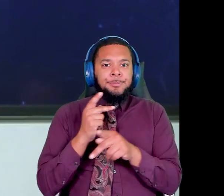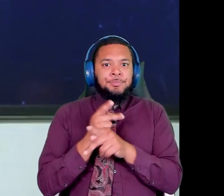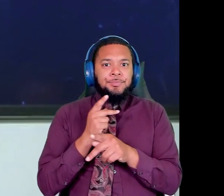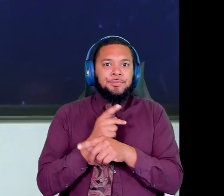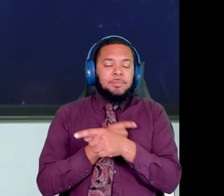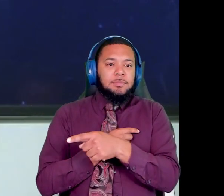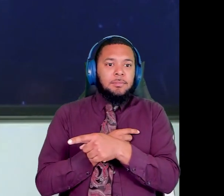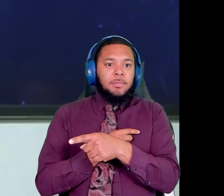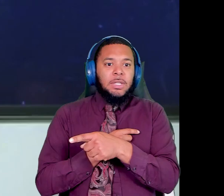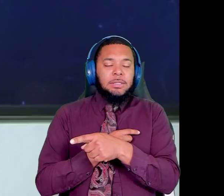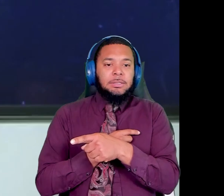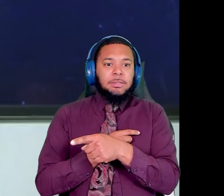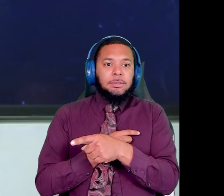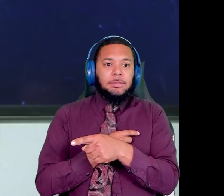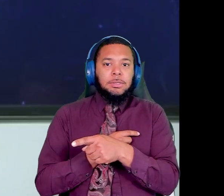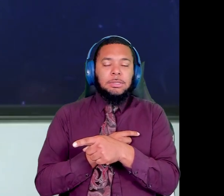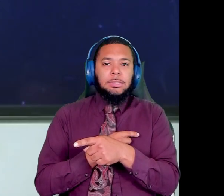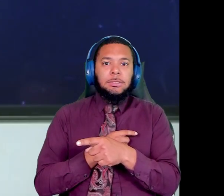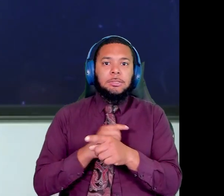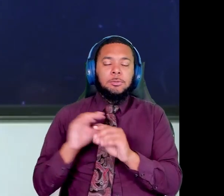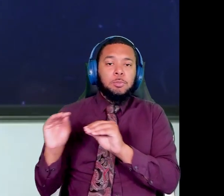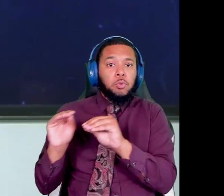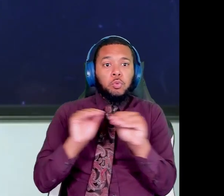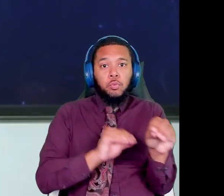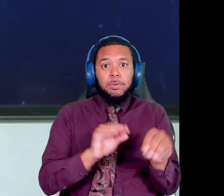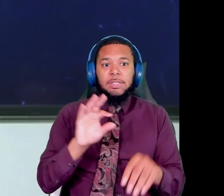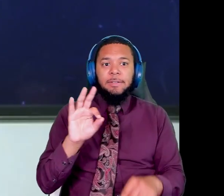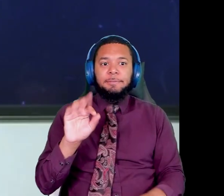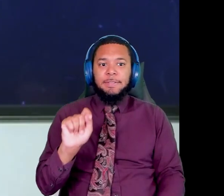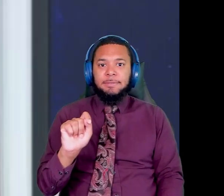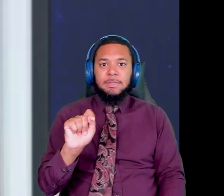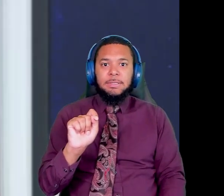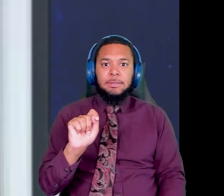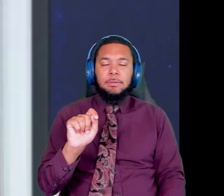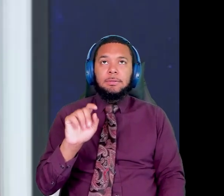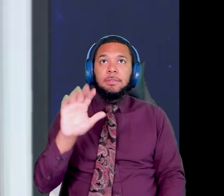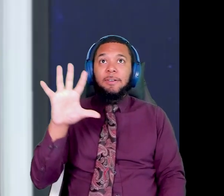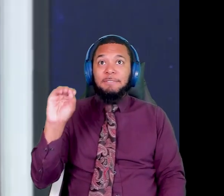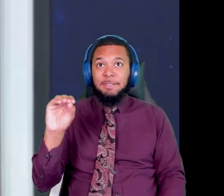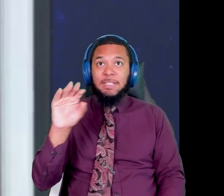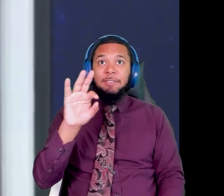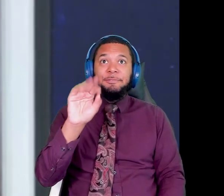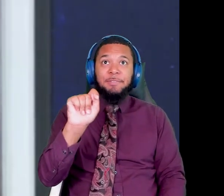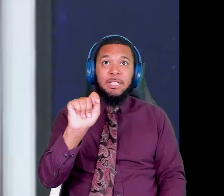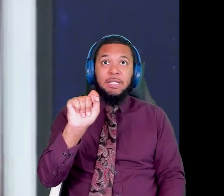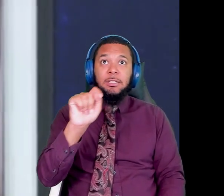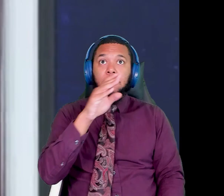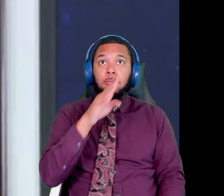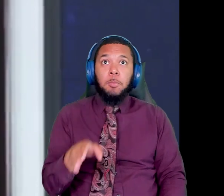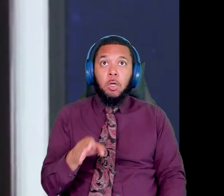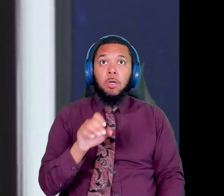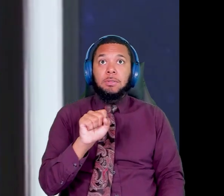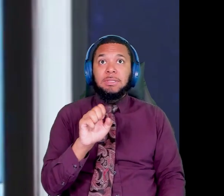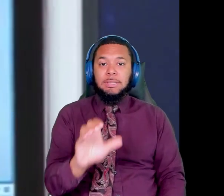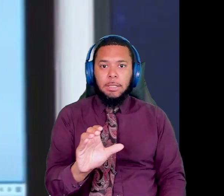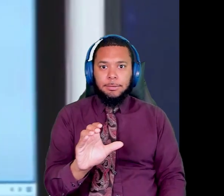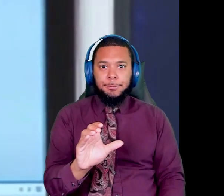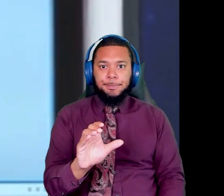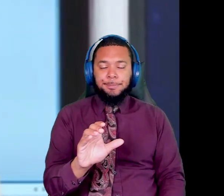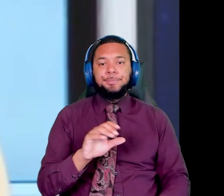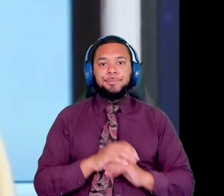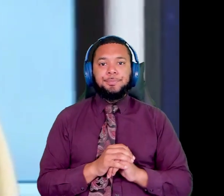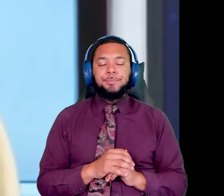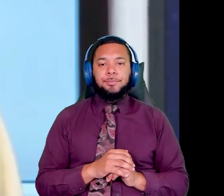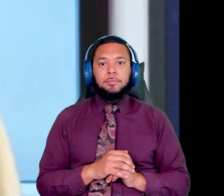feet per second. Okay? 50 feet per second. But I would like